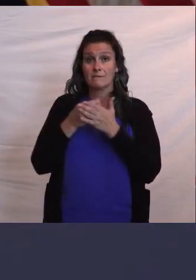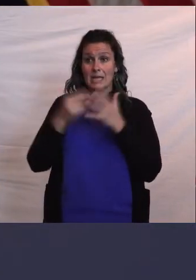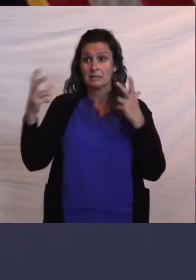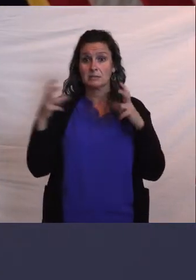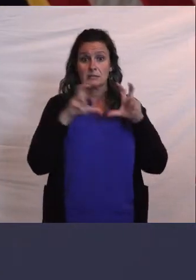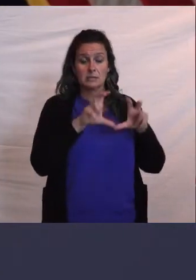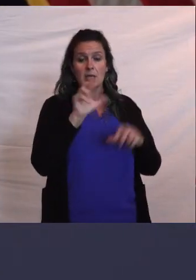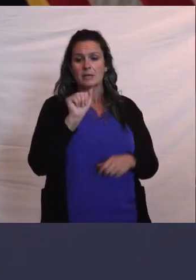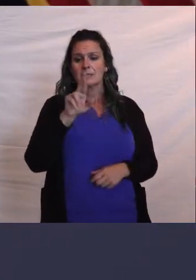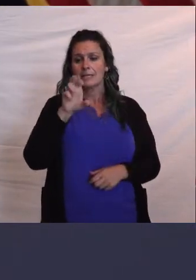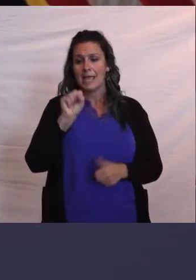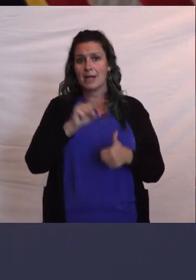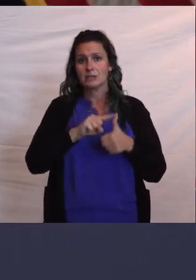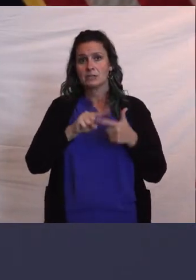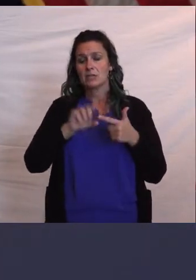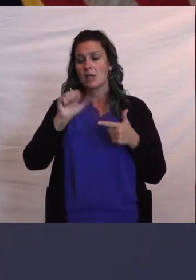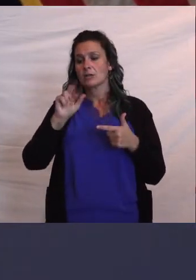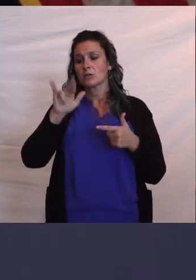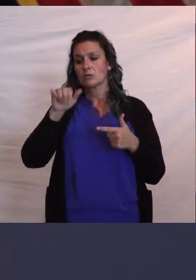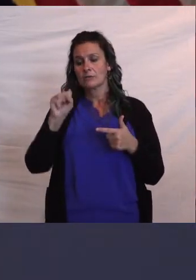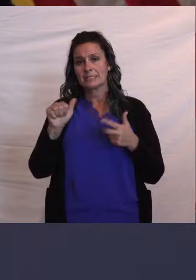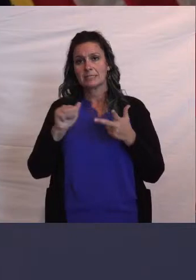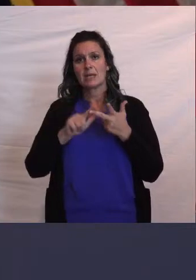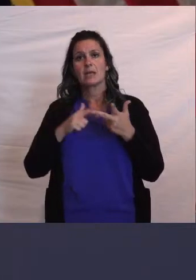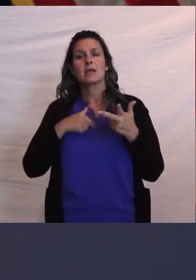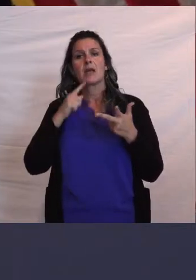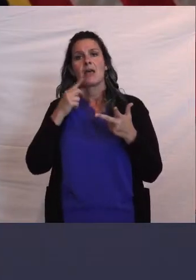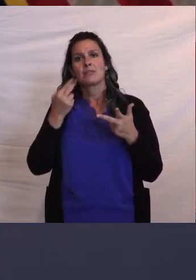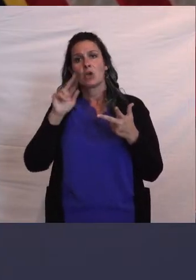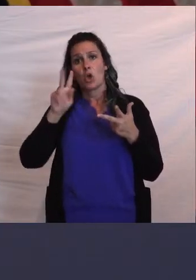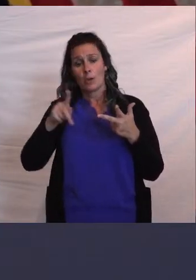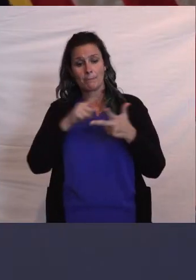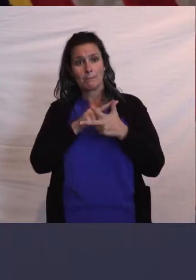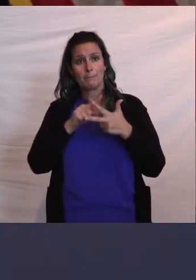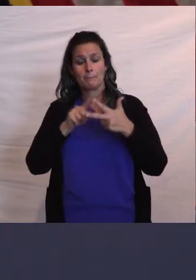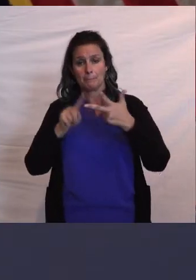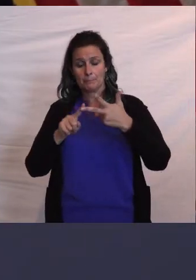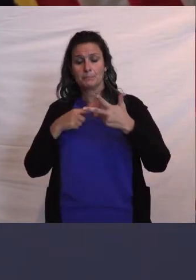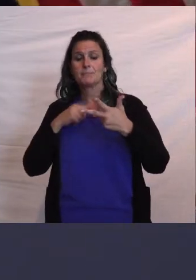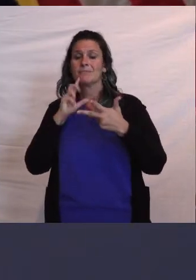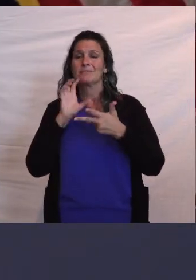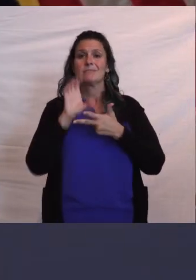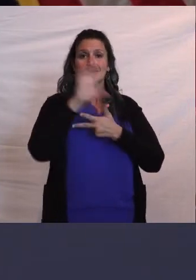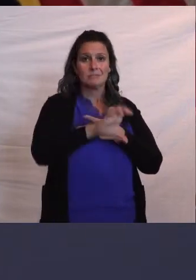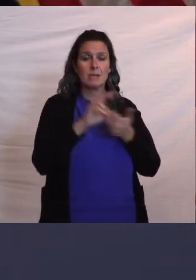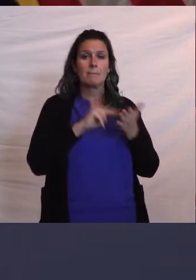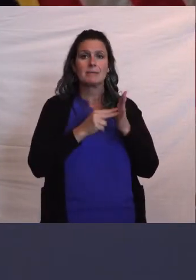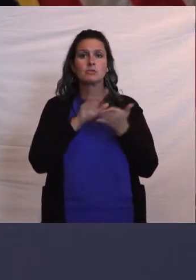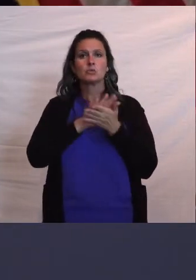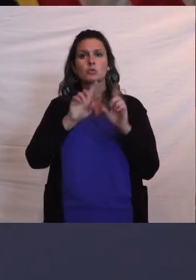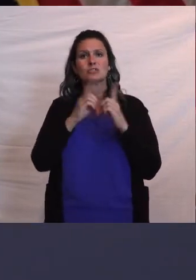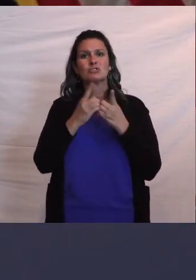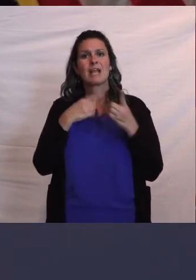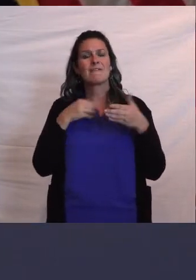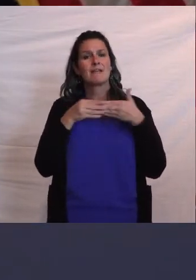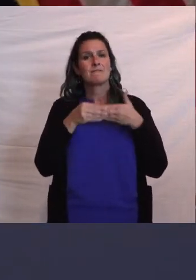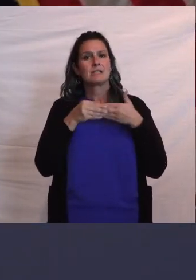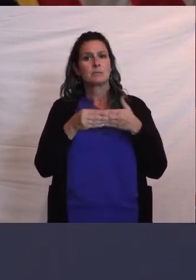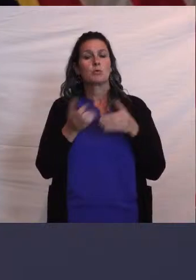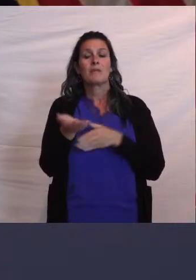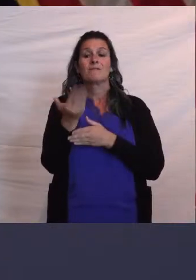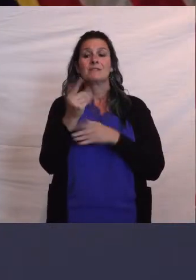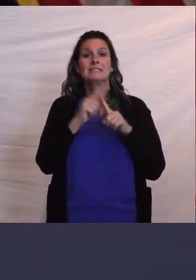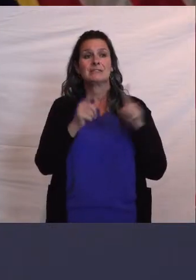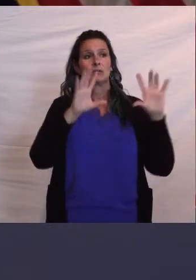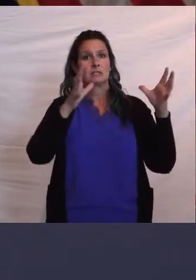with CARES, then CARISA, and now the ARP funding, allows school districts to have flexibilities within 15 broad